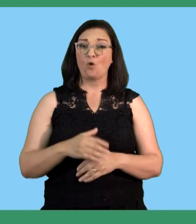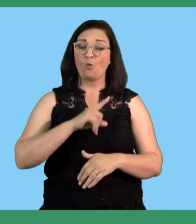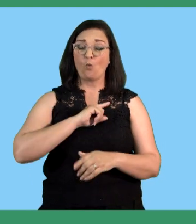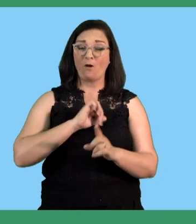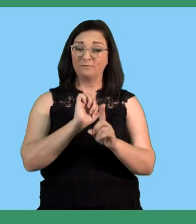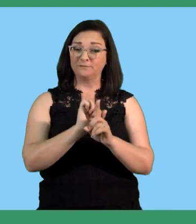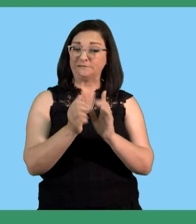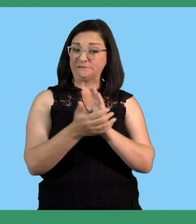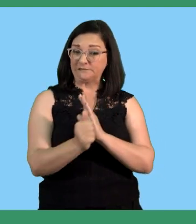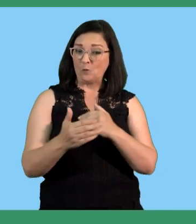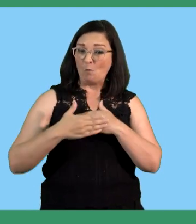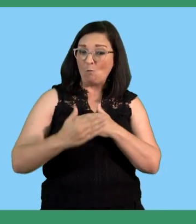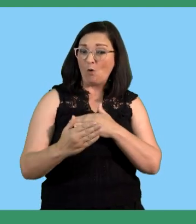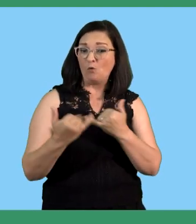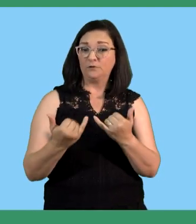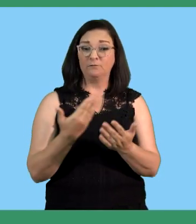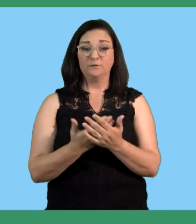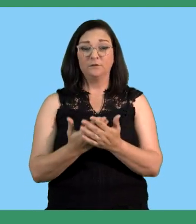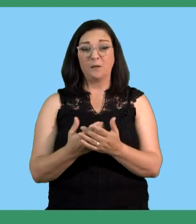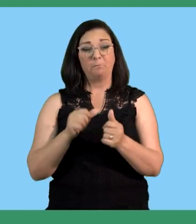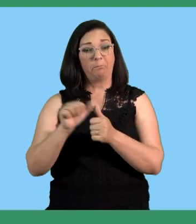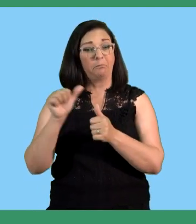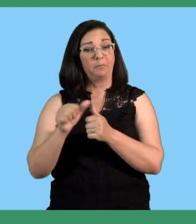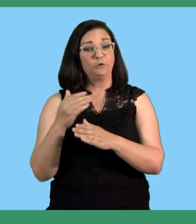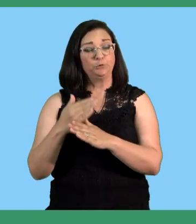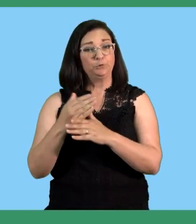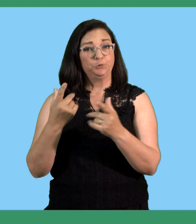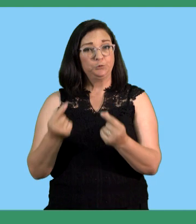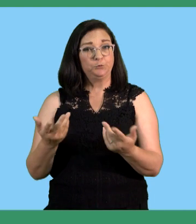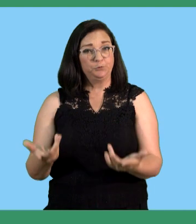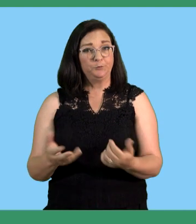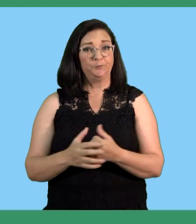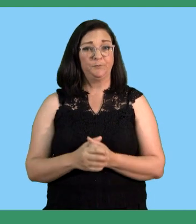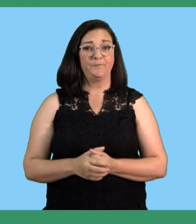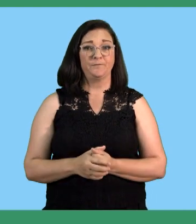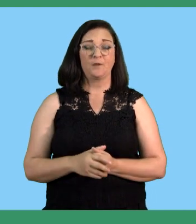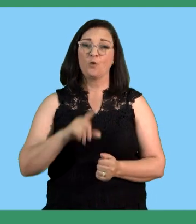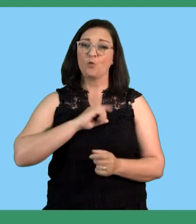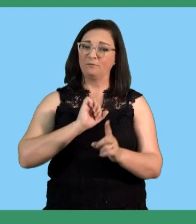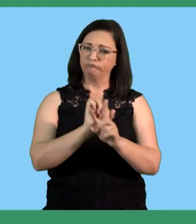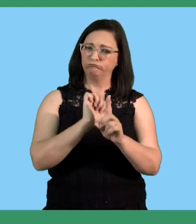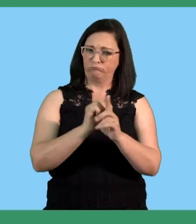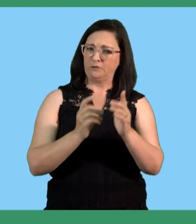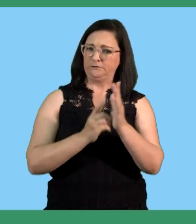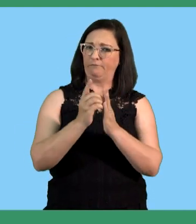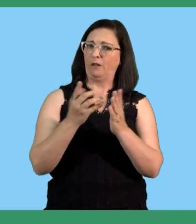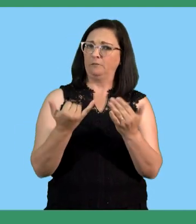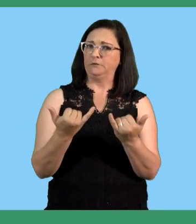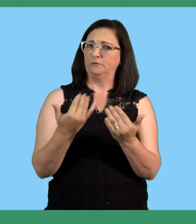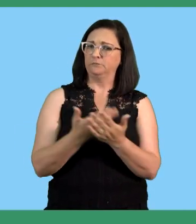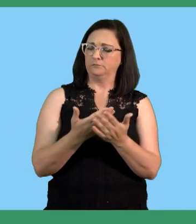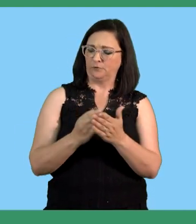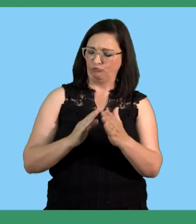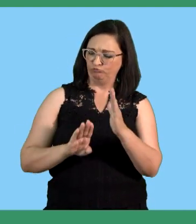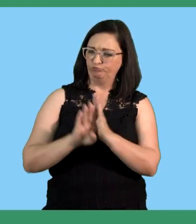because you've got more skill, and not just more skill, it has been improved, it has been developed. So if you have been developed, then you are able